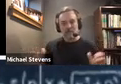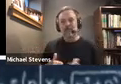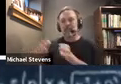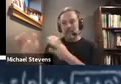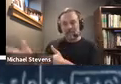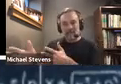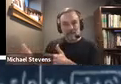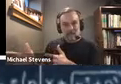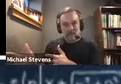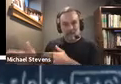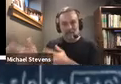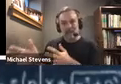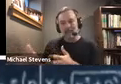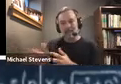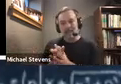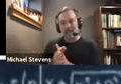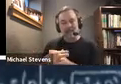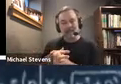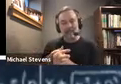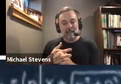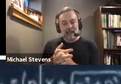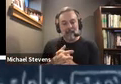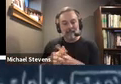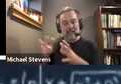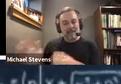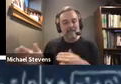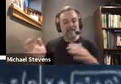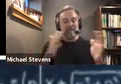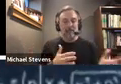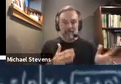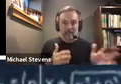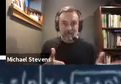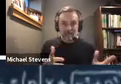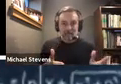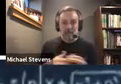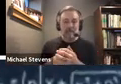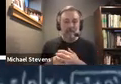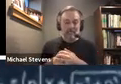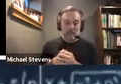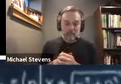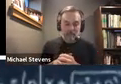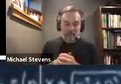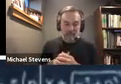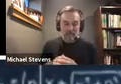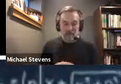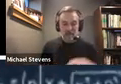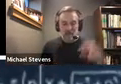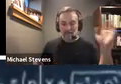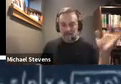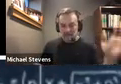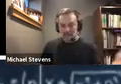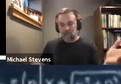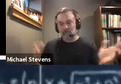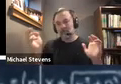variables, it's still them swinging a tennis racket. Uh, in essence, that's what this system is being able to provide from